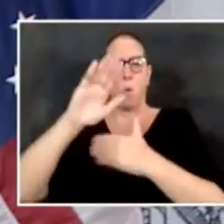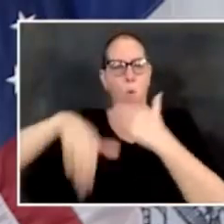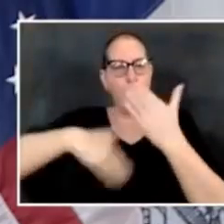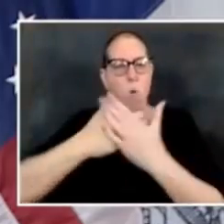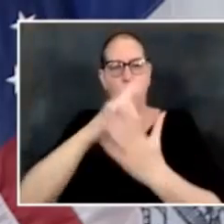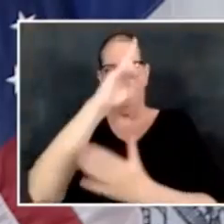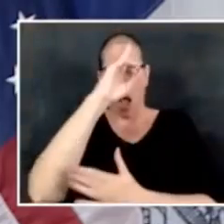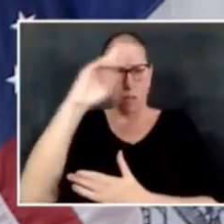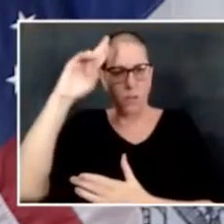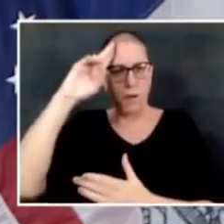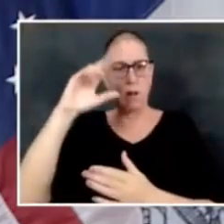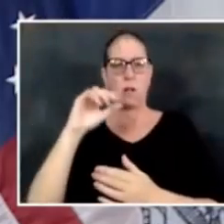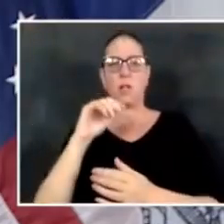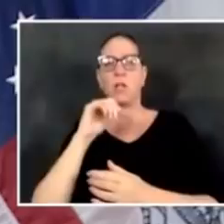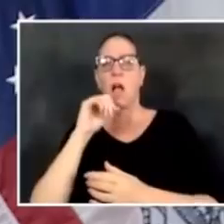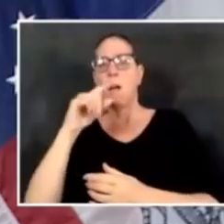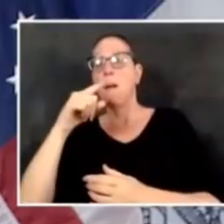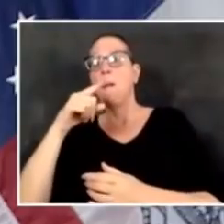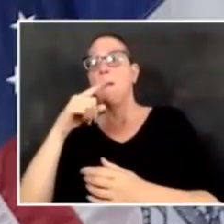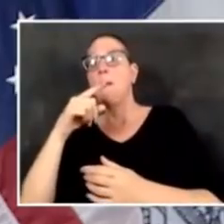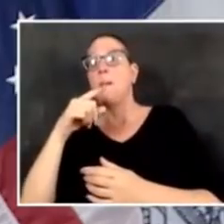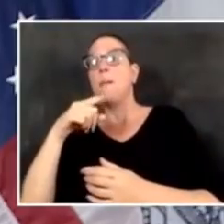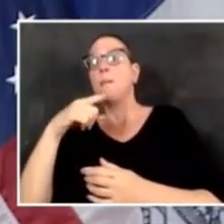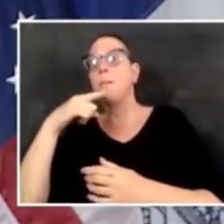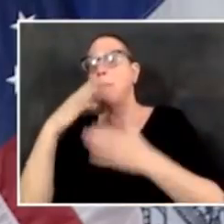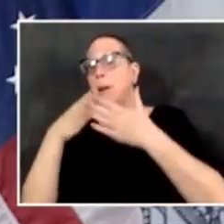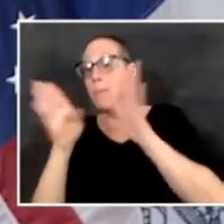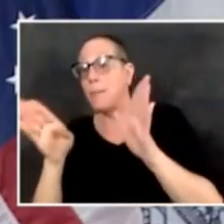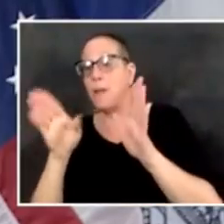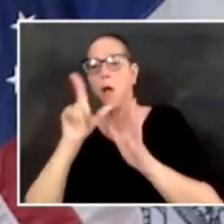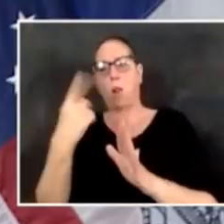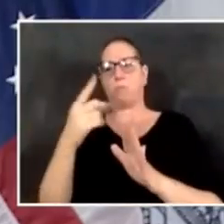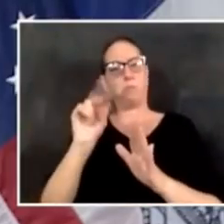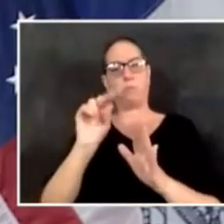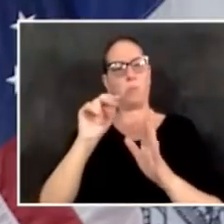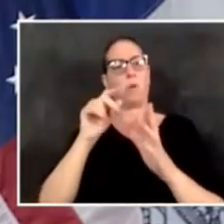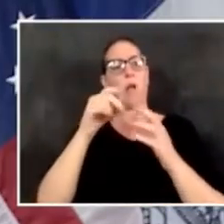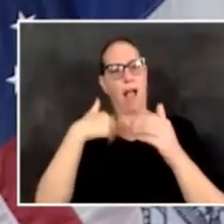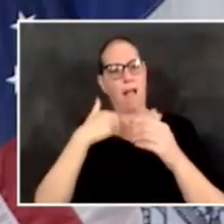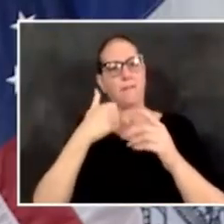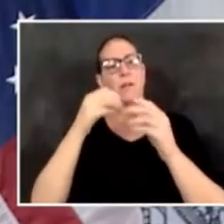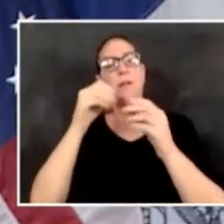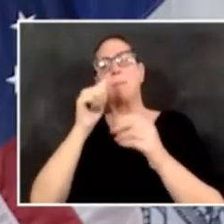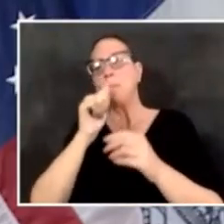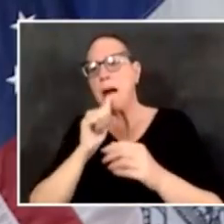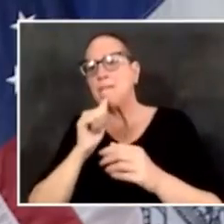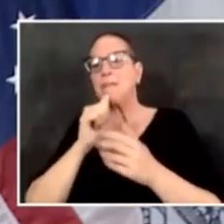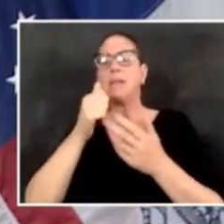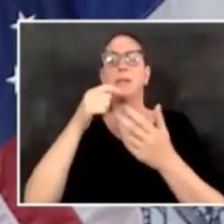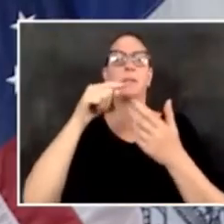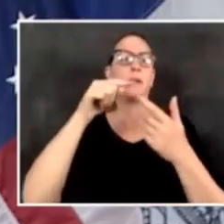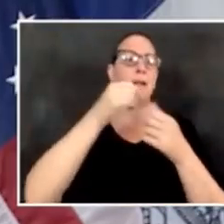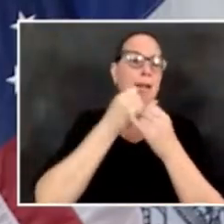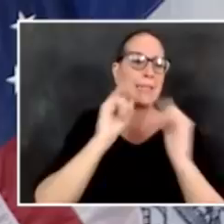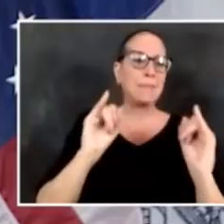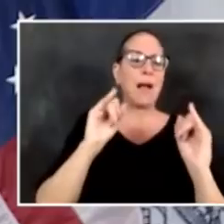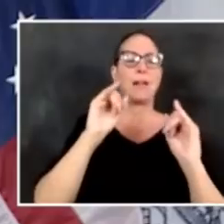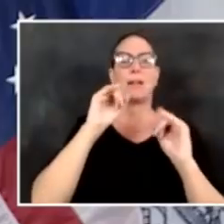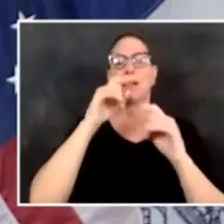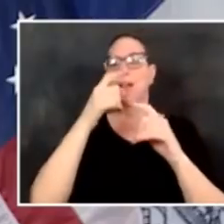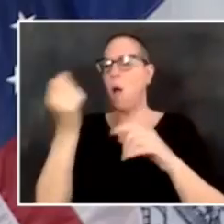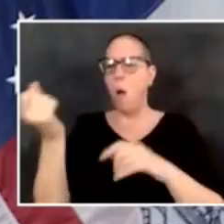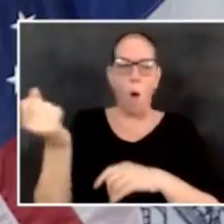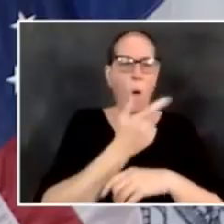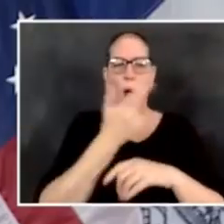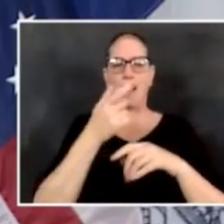Island, Rumsey. We will continue to send additional staff as needed. So the